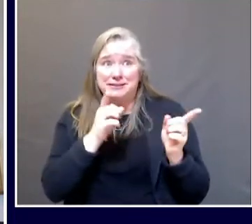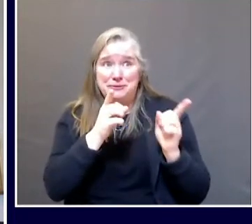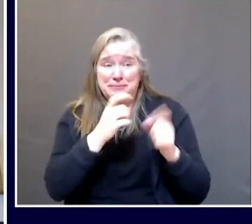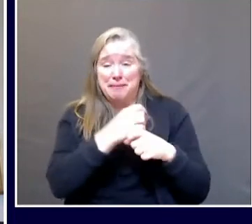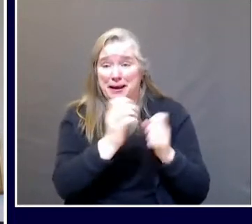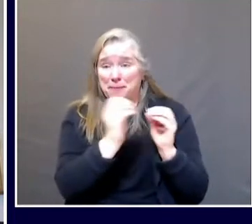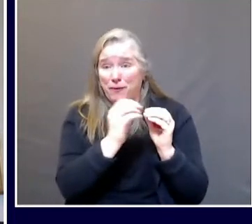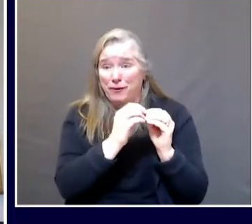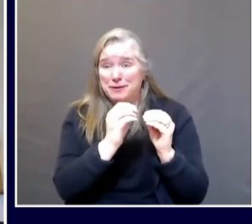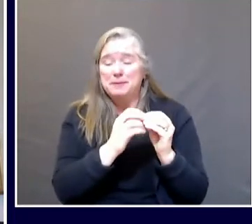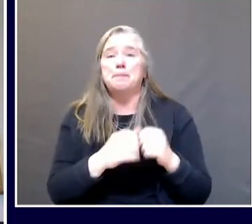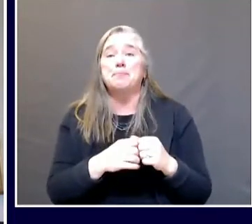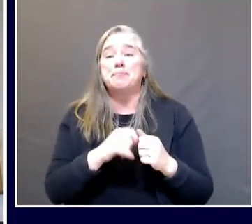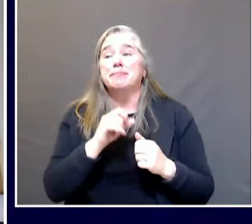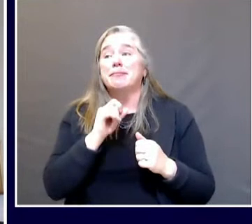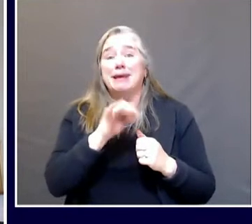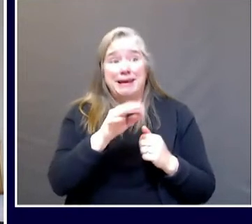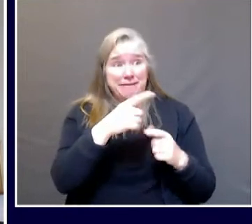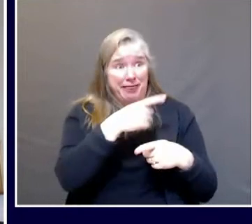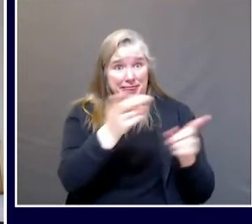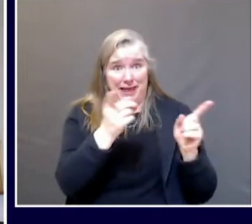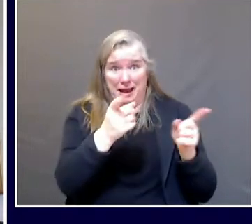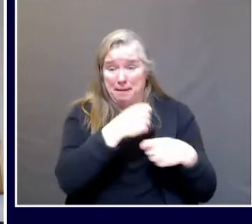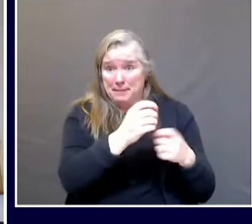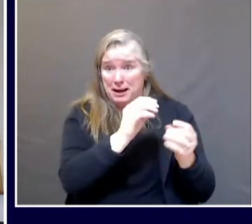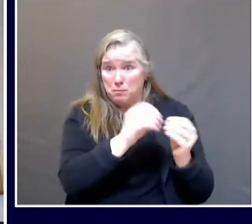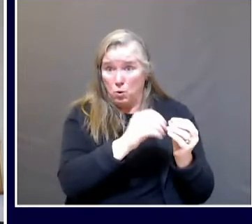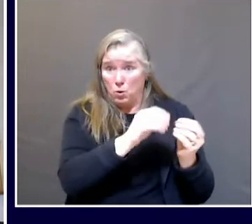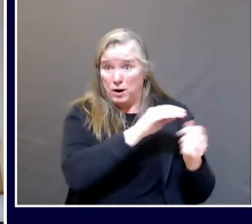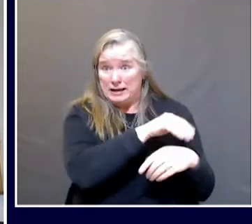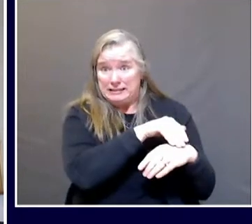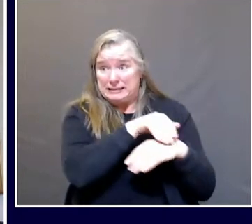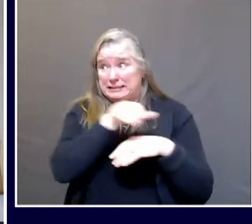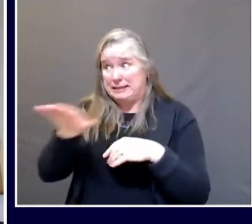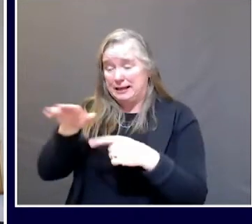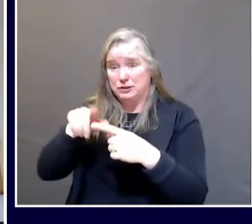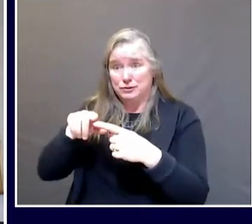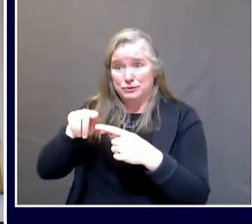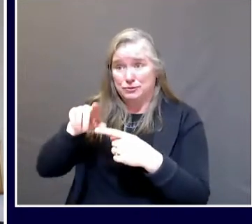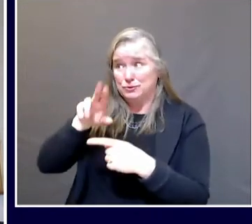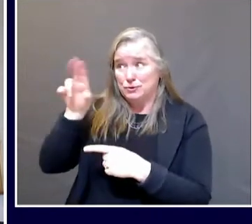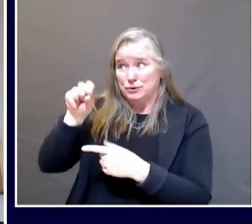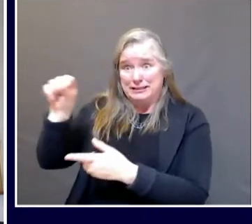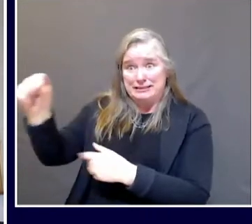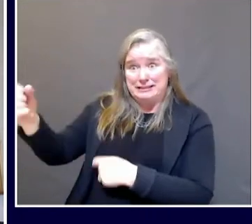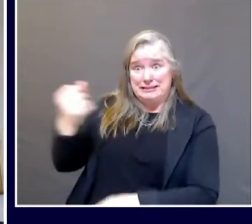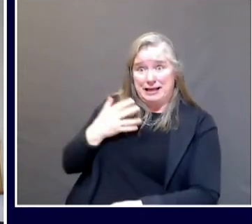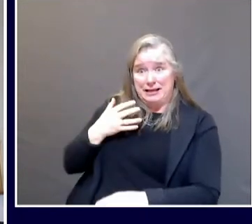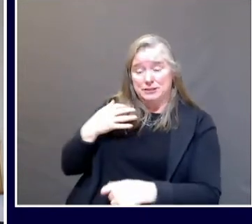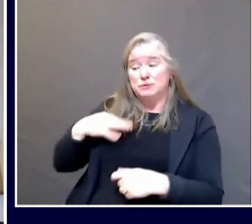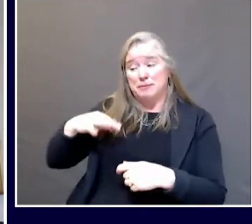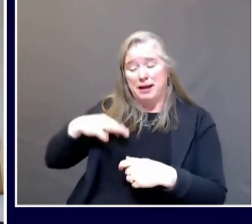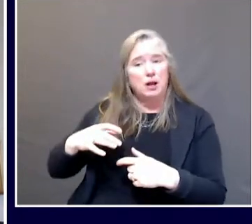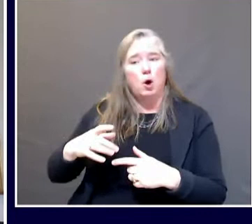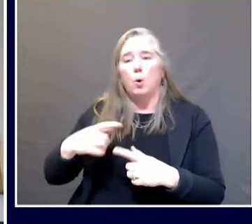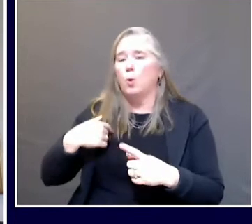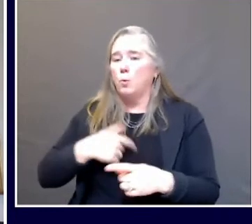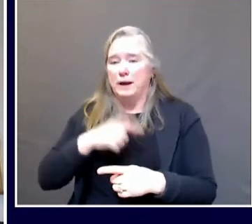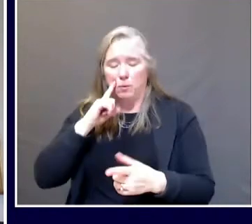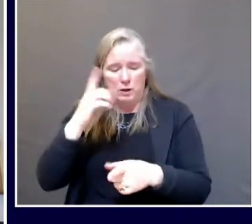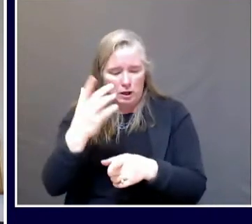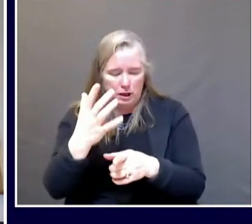so, Maine will be ready to put those doses into arms. Again, all gas, no brakes.